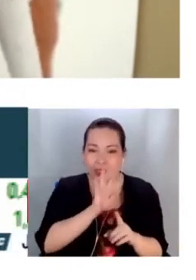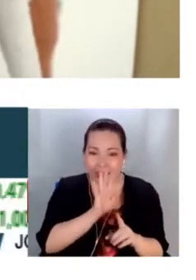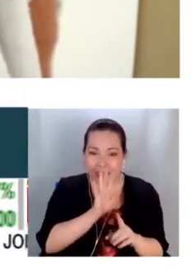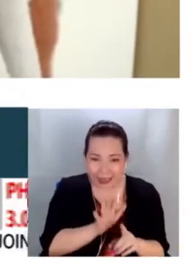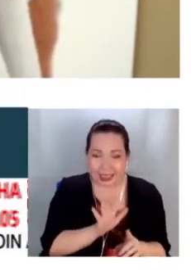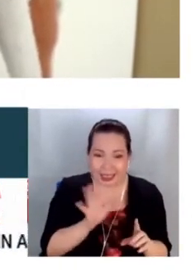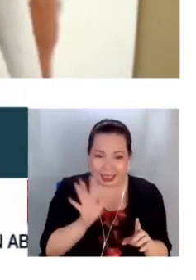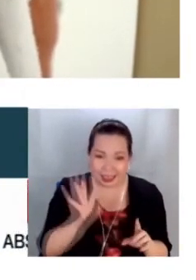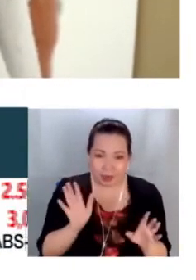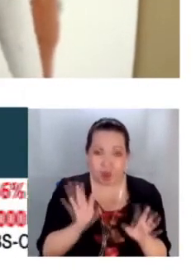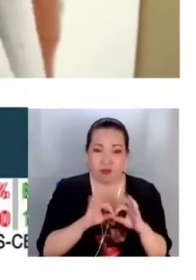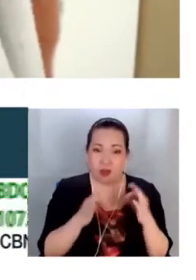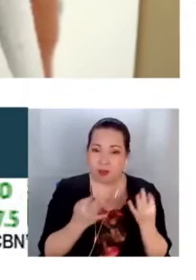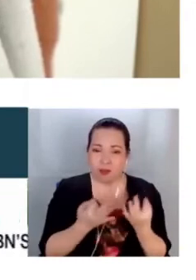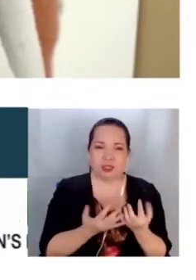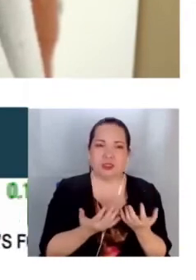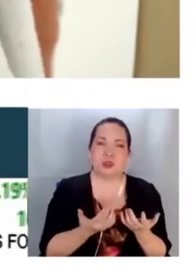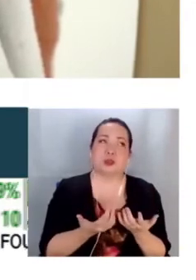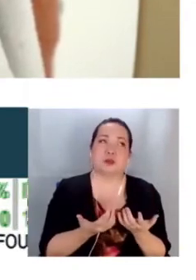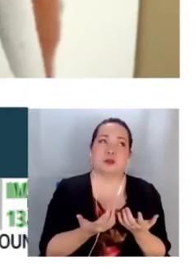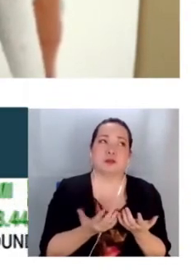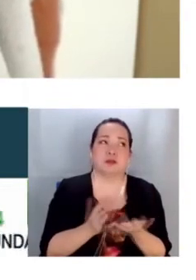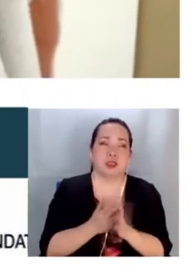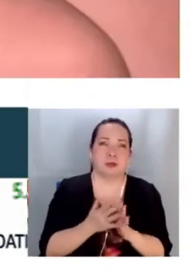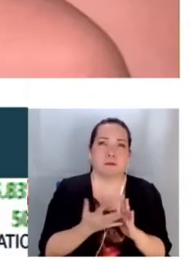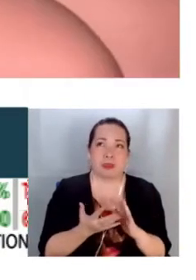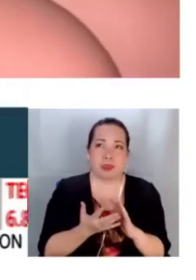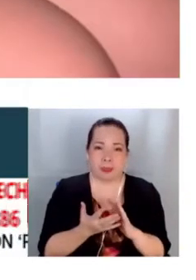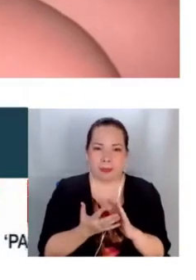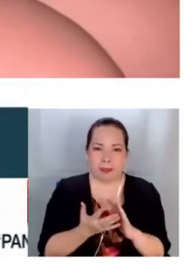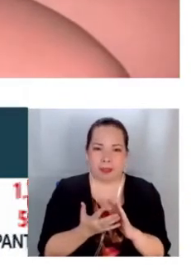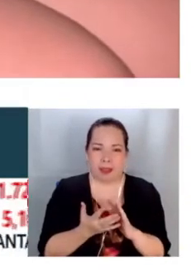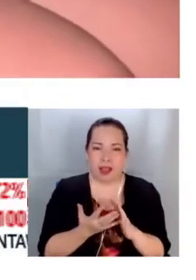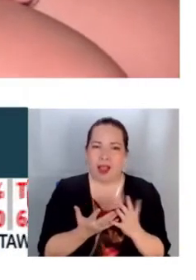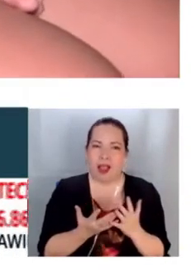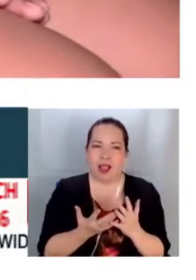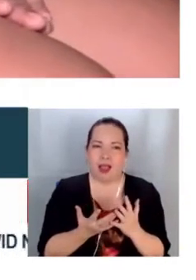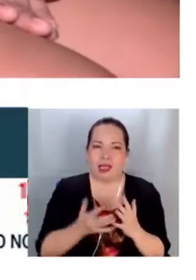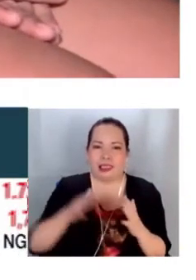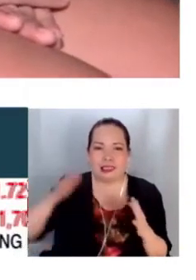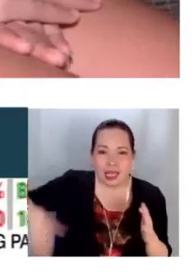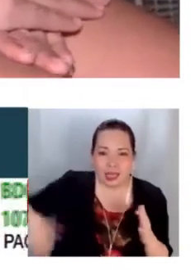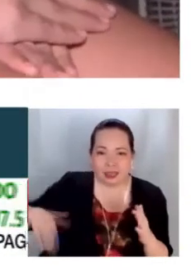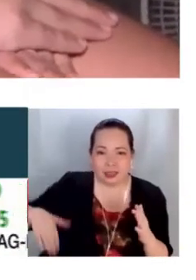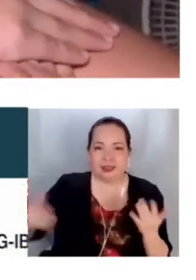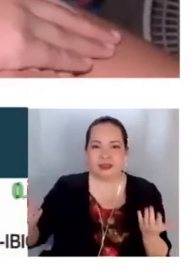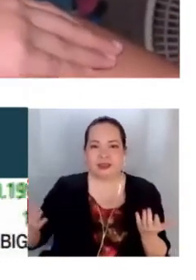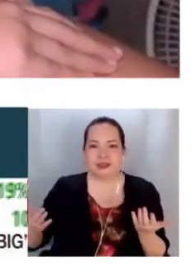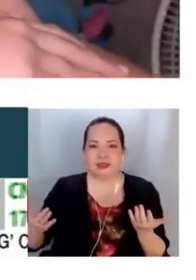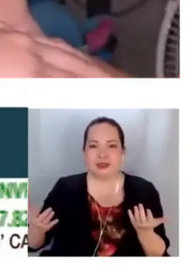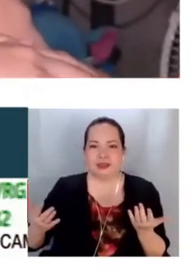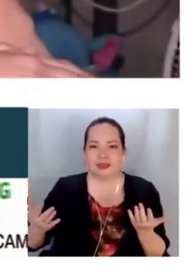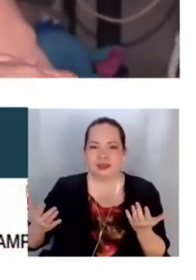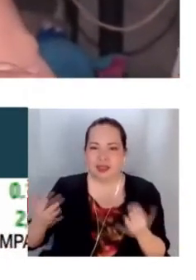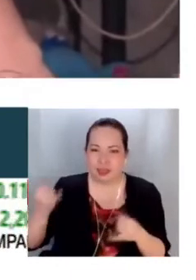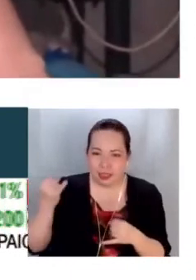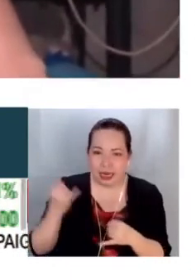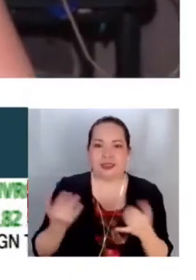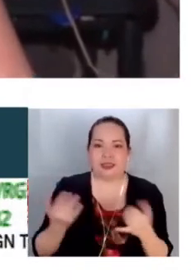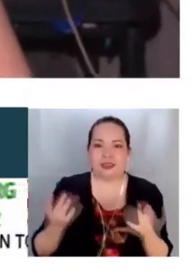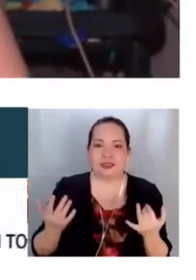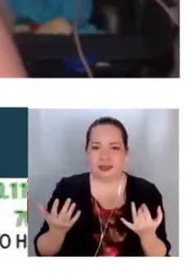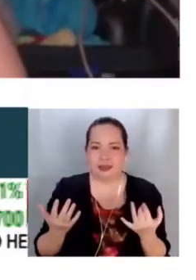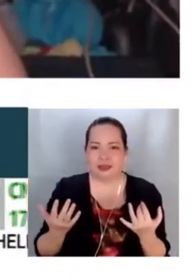be the last to be in line to, you know, to have a better life. Mm. And what we want to do